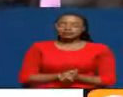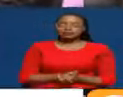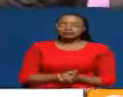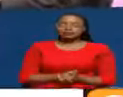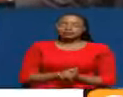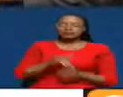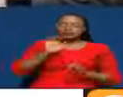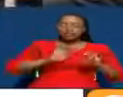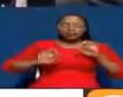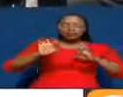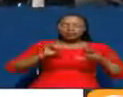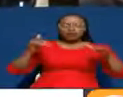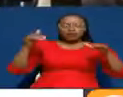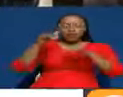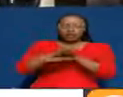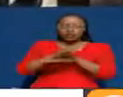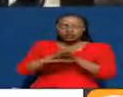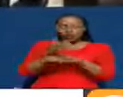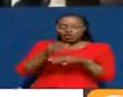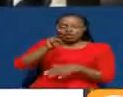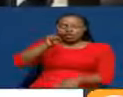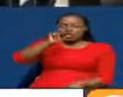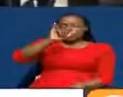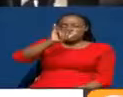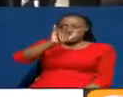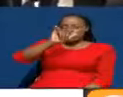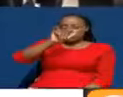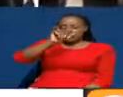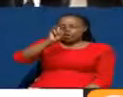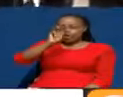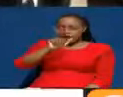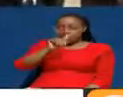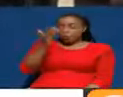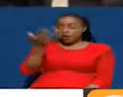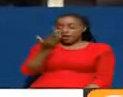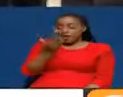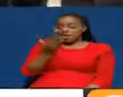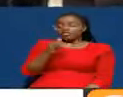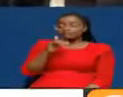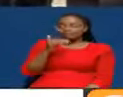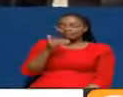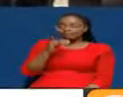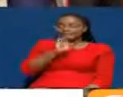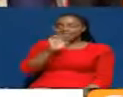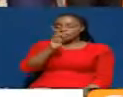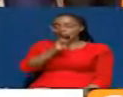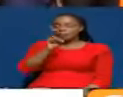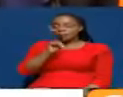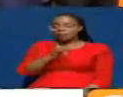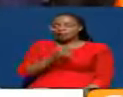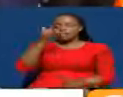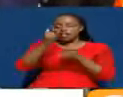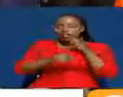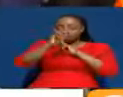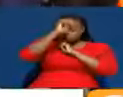It was an emotional burial ceremony in Nyawa, Anin, Elgeyo Marakwet County, as hundreds of mourners gathered to pay their